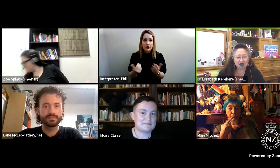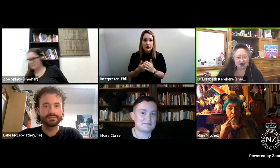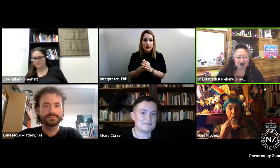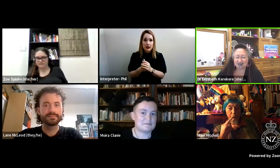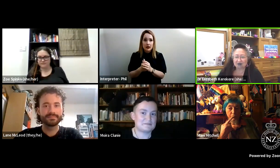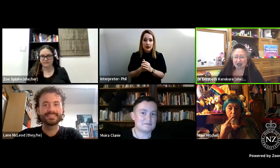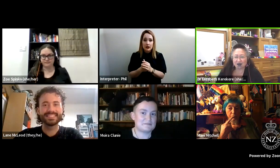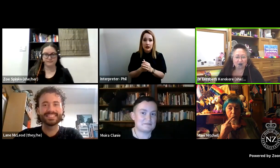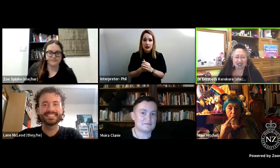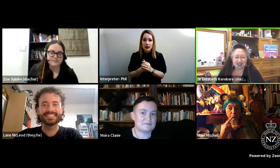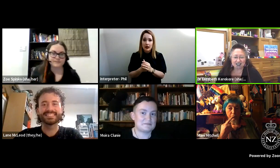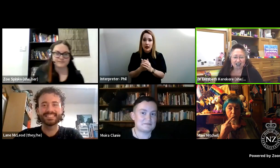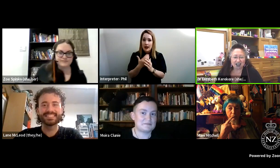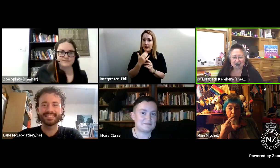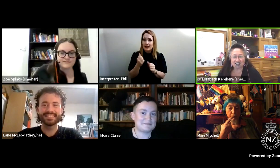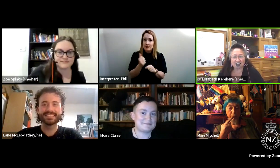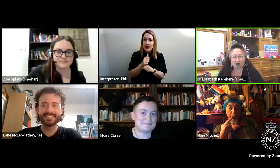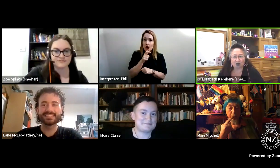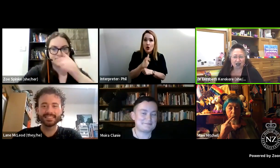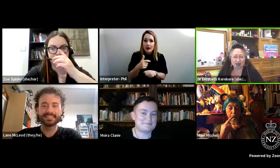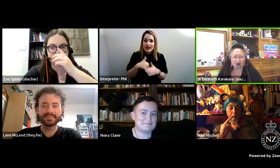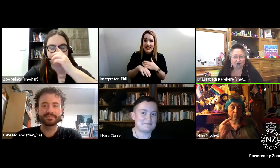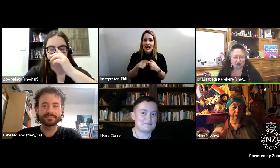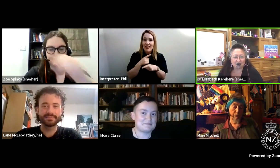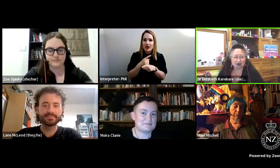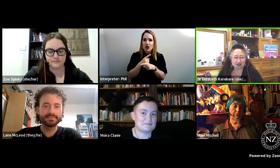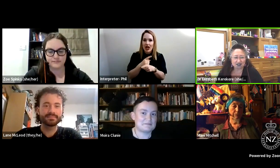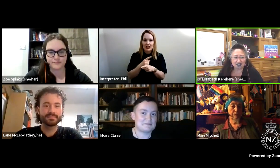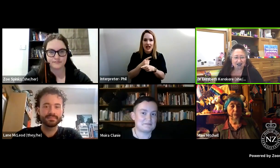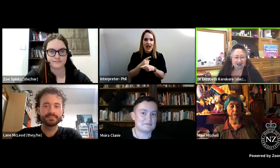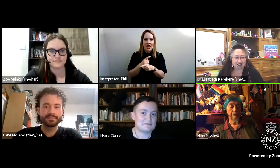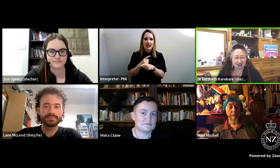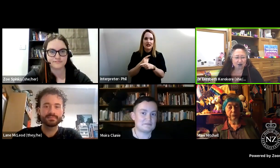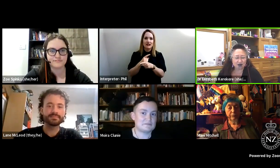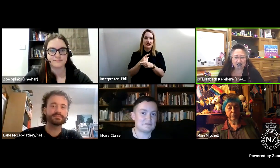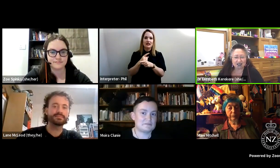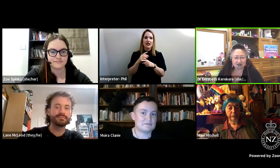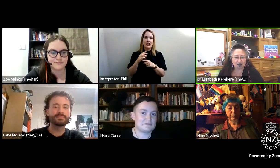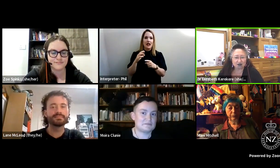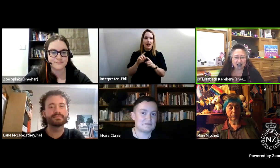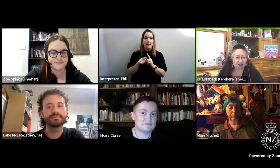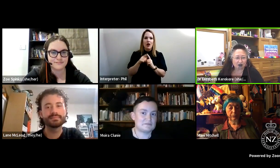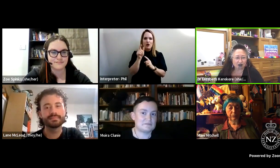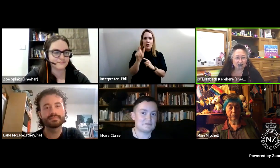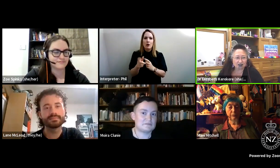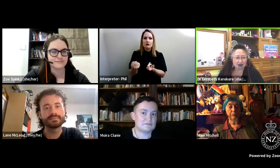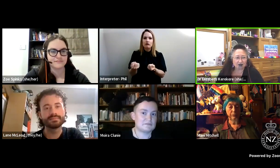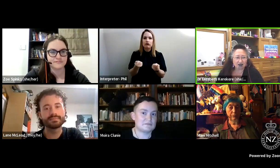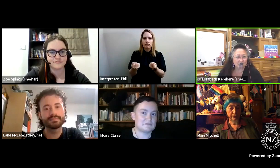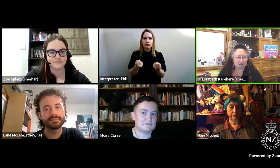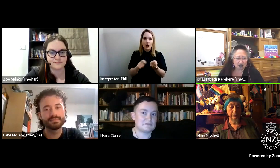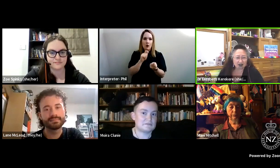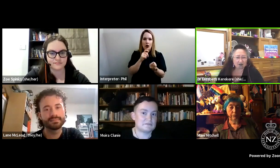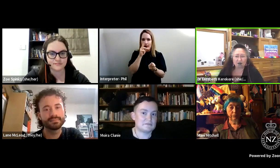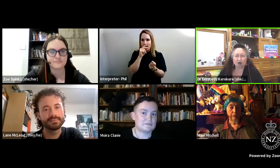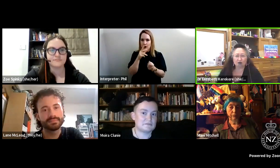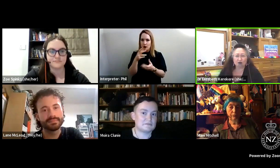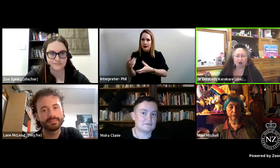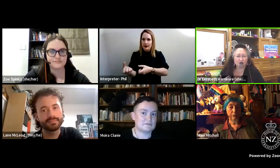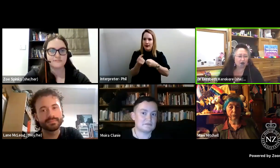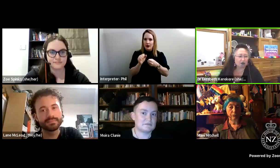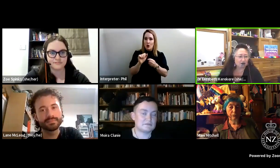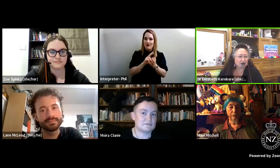then make a comment in the chat and Sian will bring you in, because I think we just have to really acknowledge that many